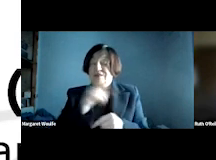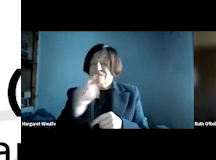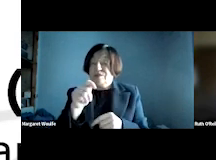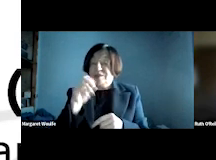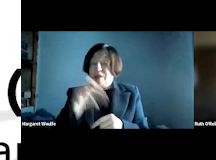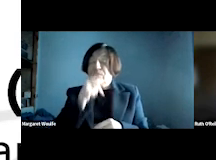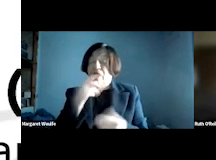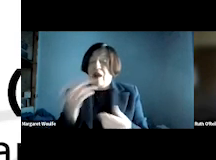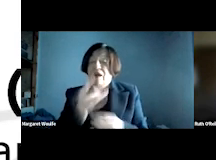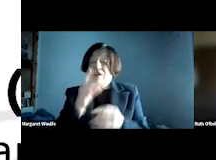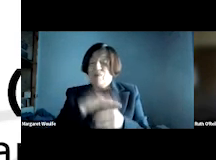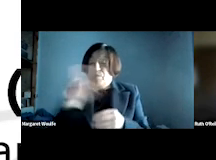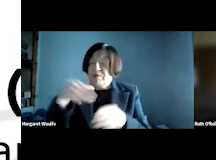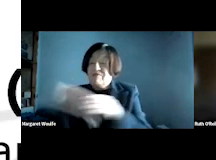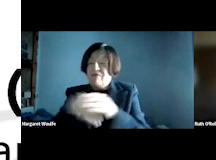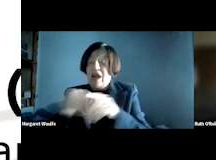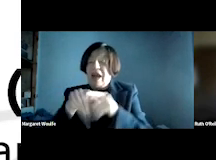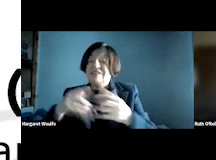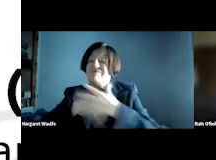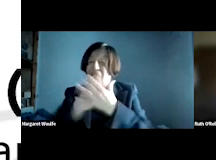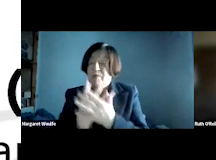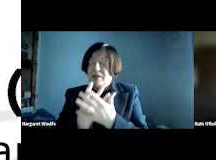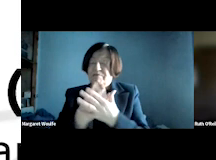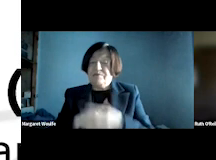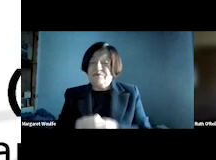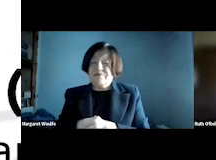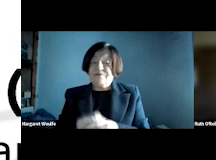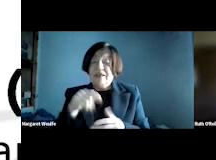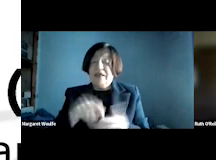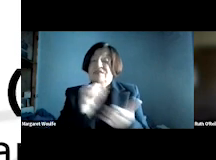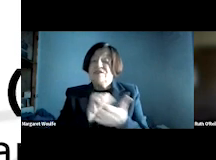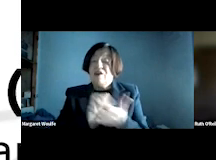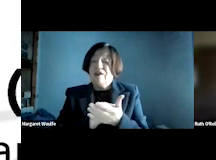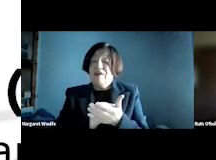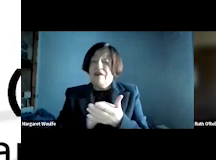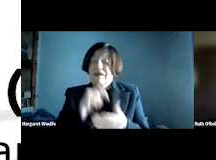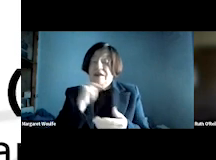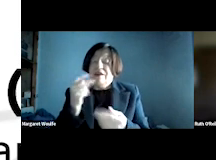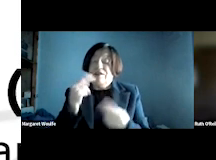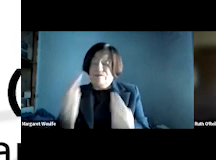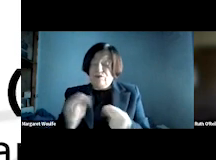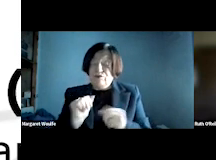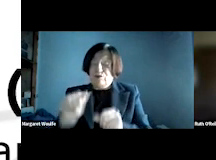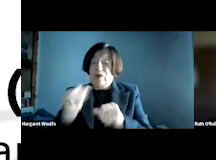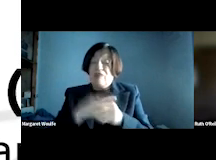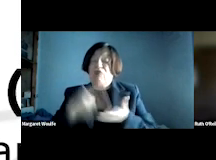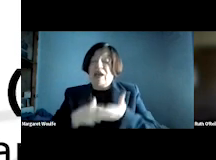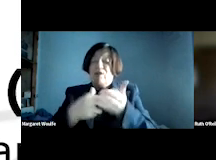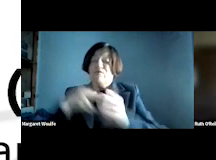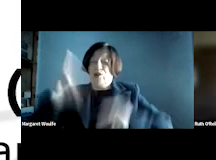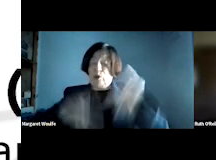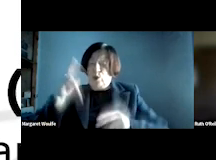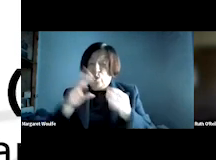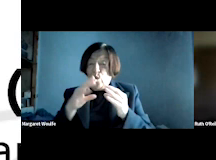calling for participation in developing this. So this document specifies requirements and recommendations for new